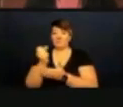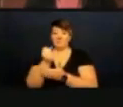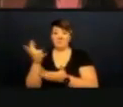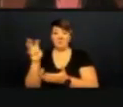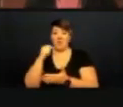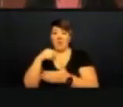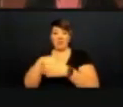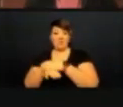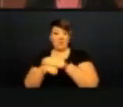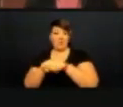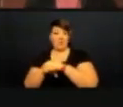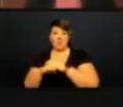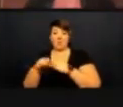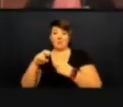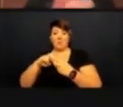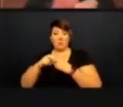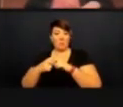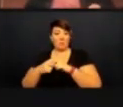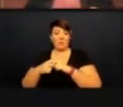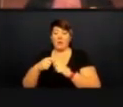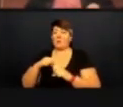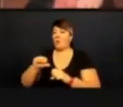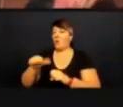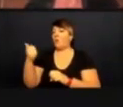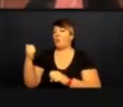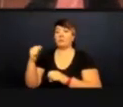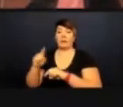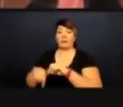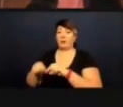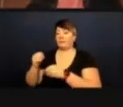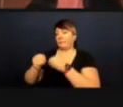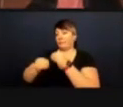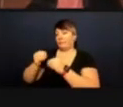to our specifications. However,